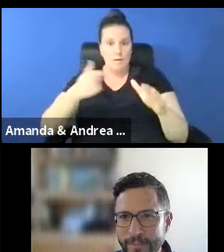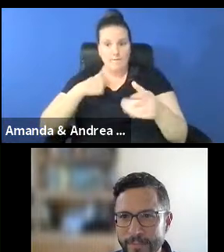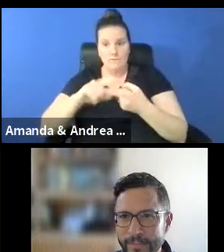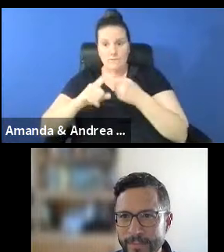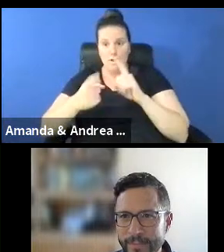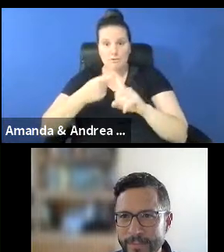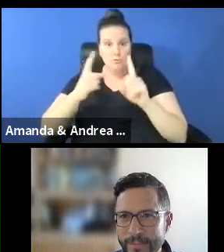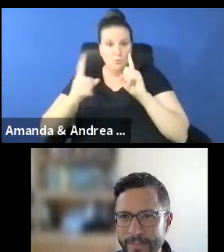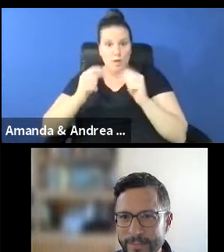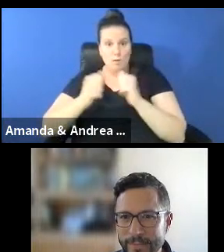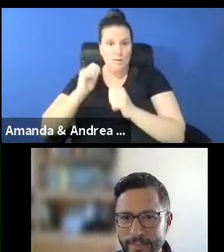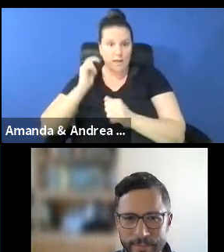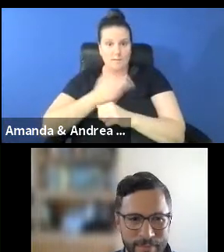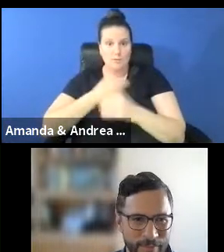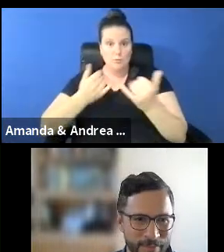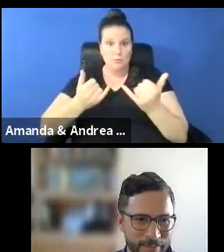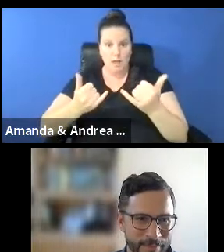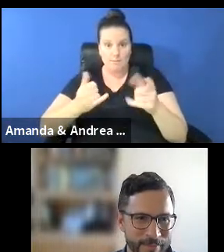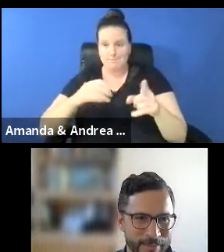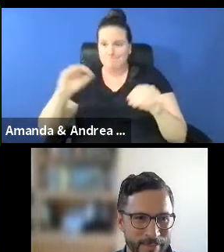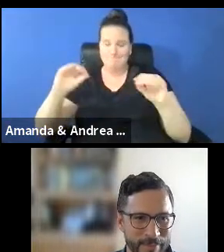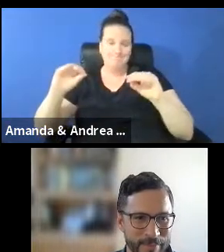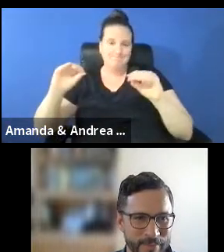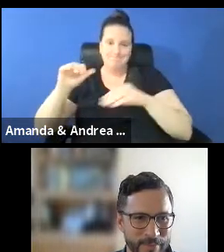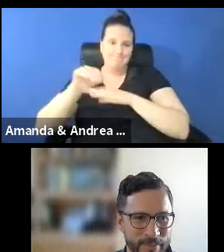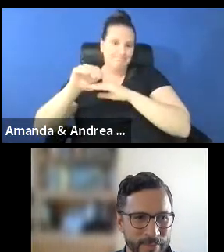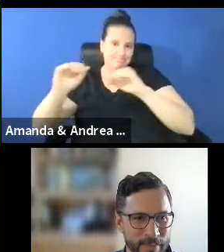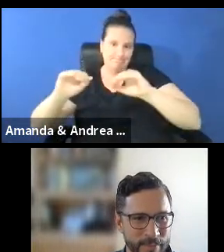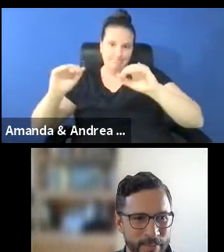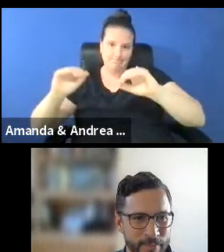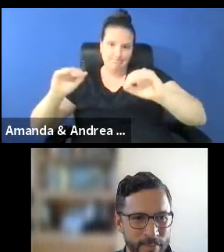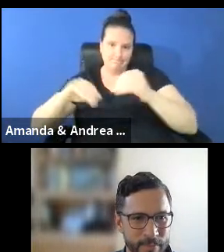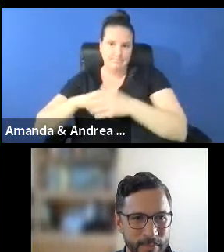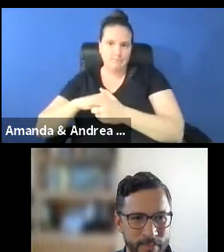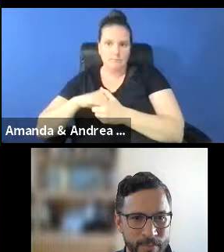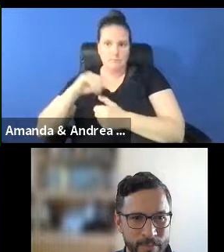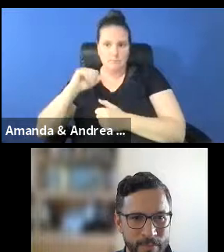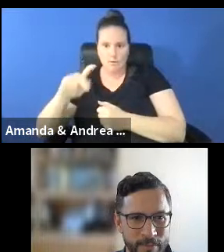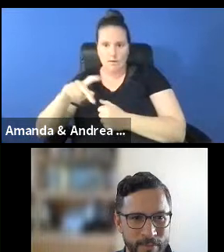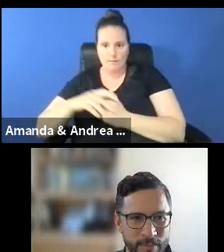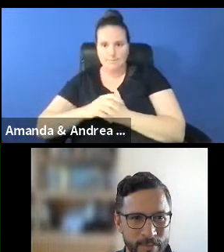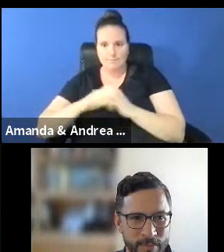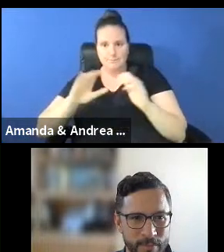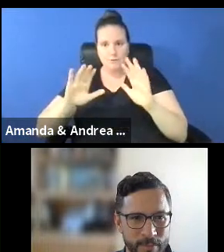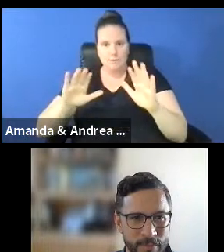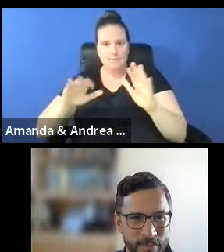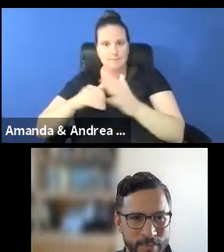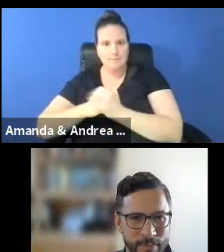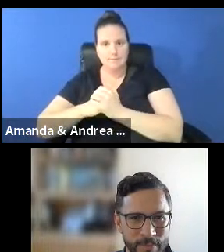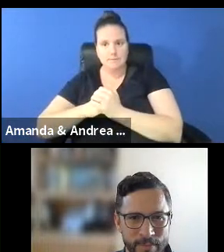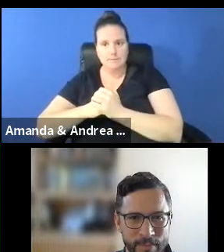to speak to us today? Not tonight. All right, great.